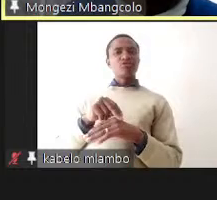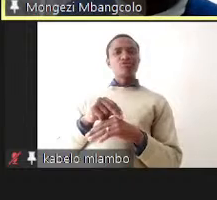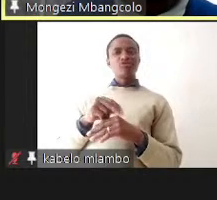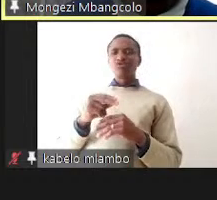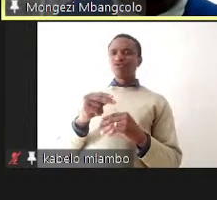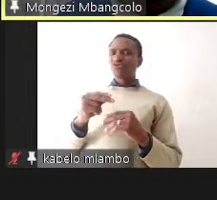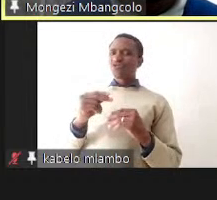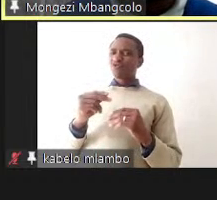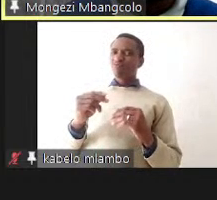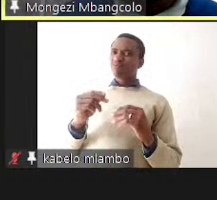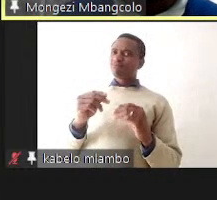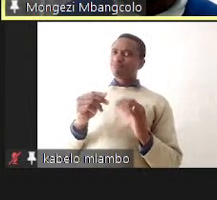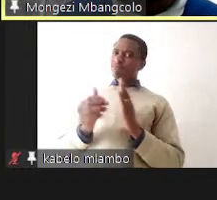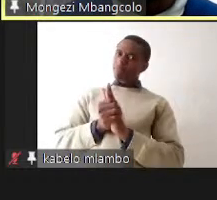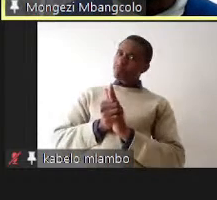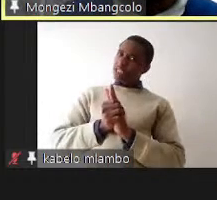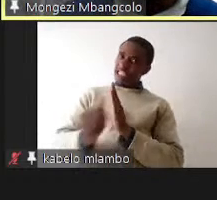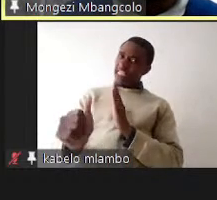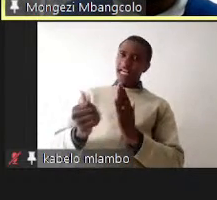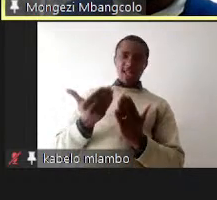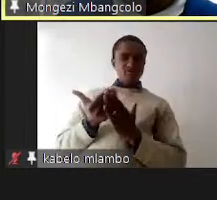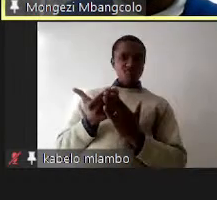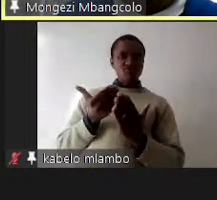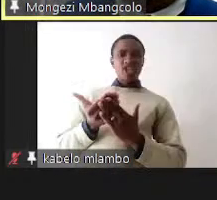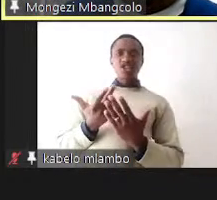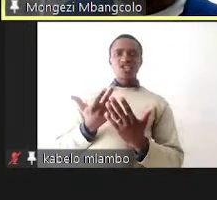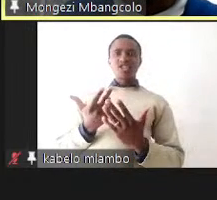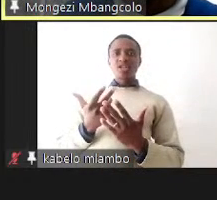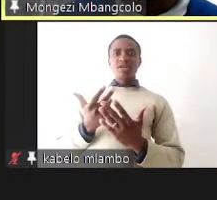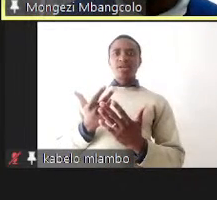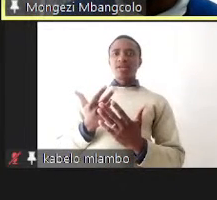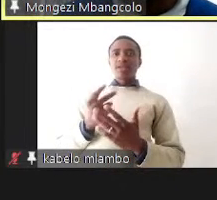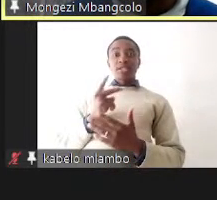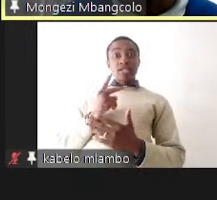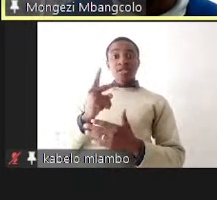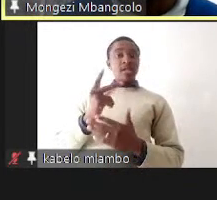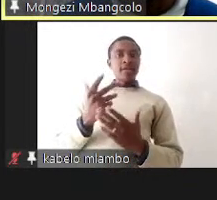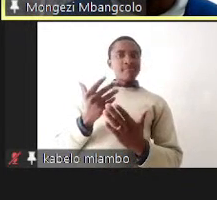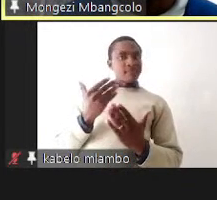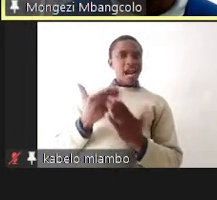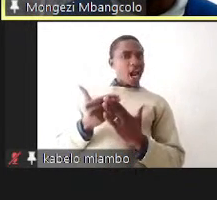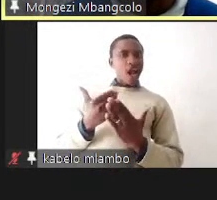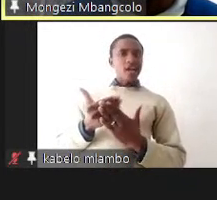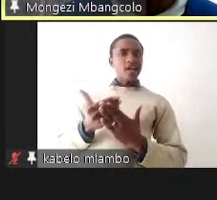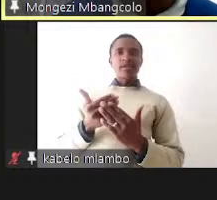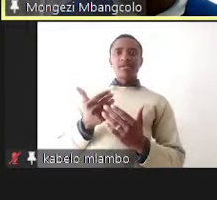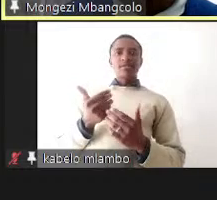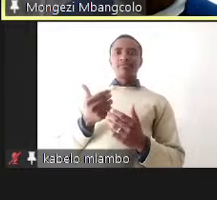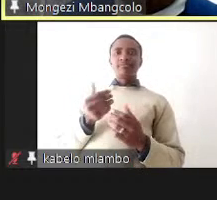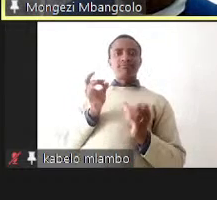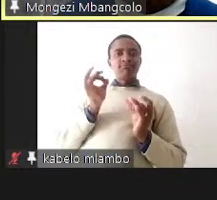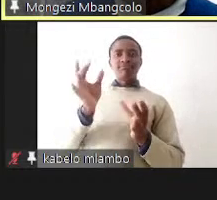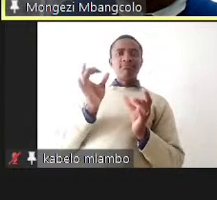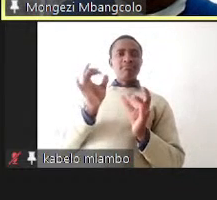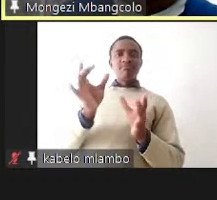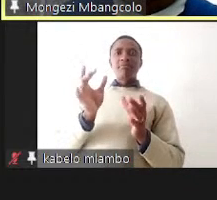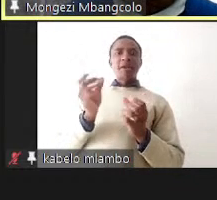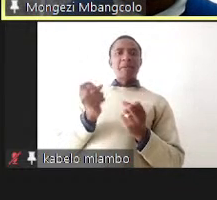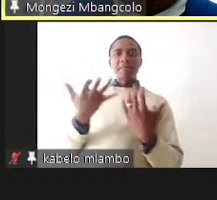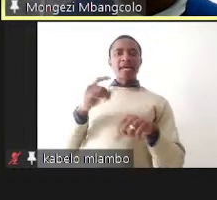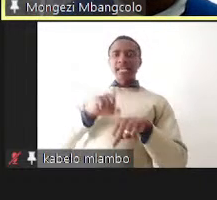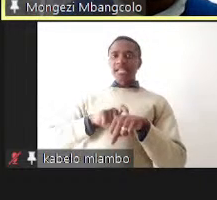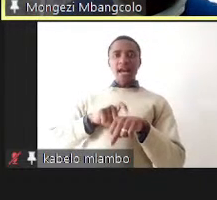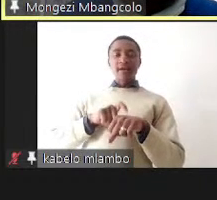in potential, and many times you would have seen this potential being mentioned. And what is difficult